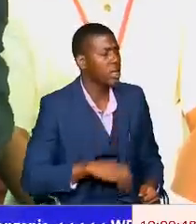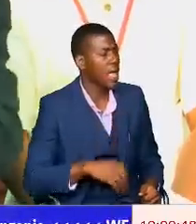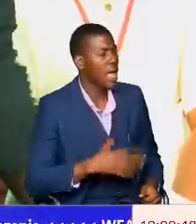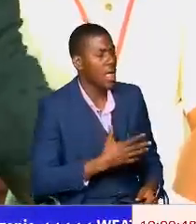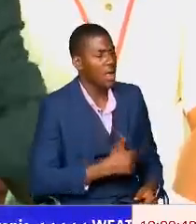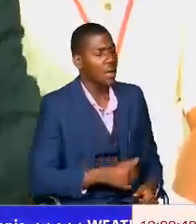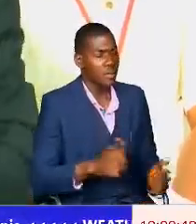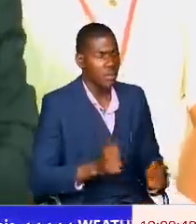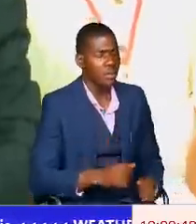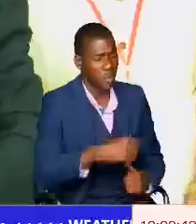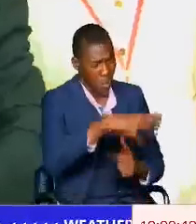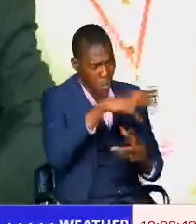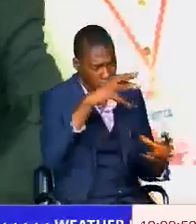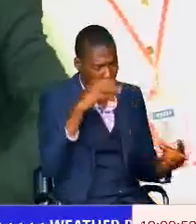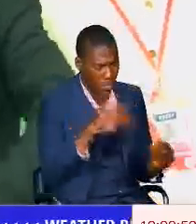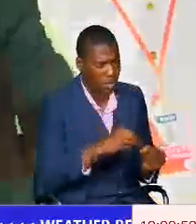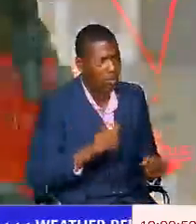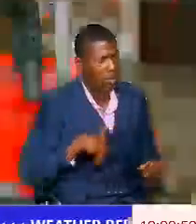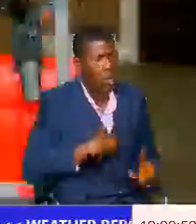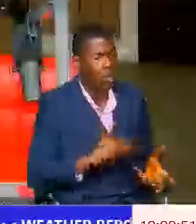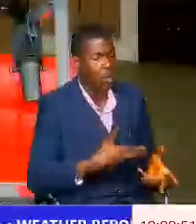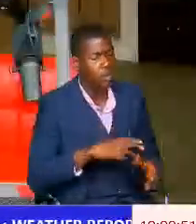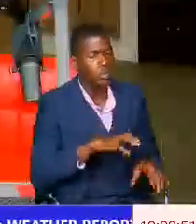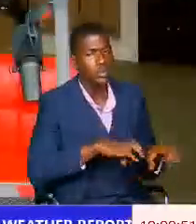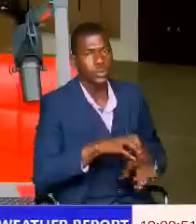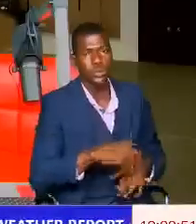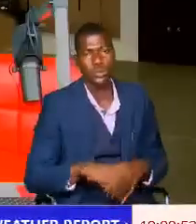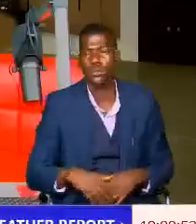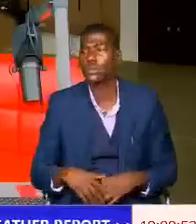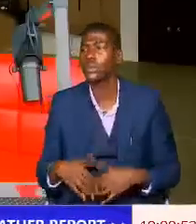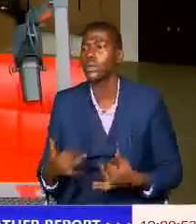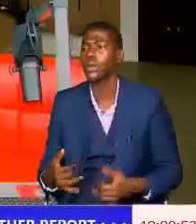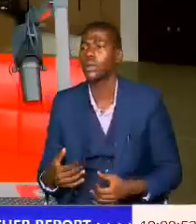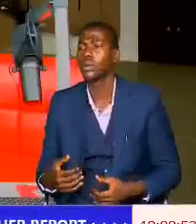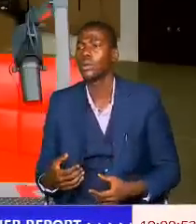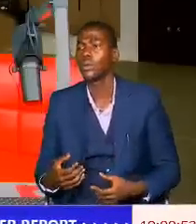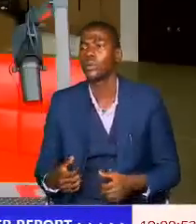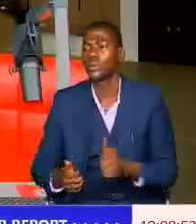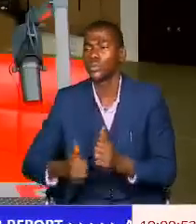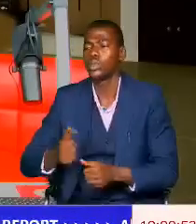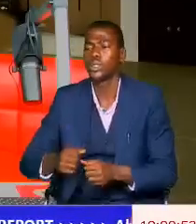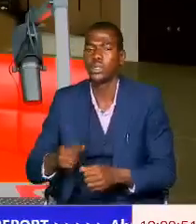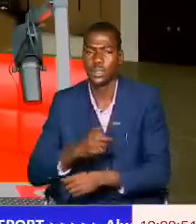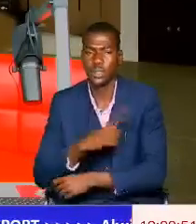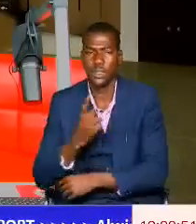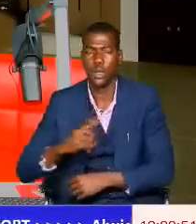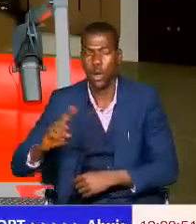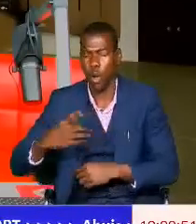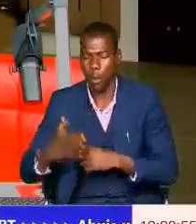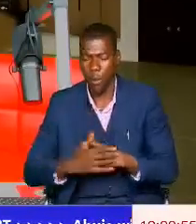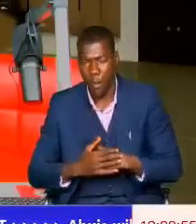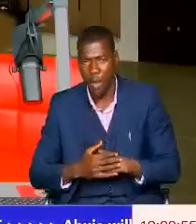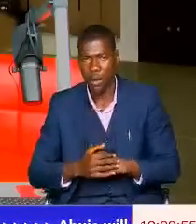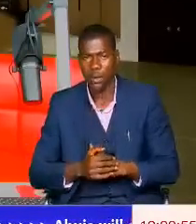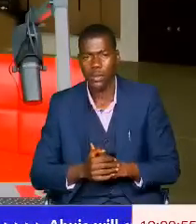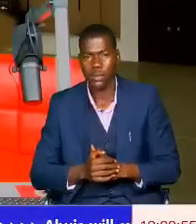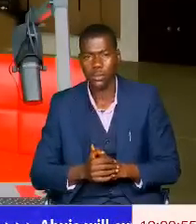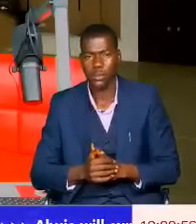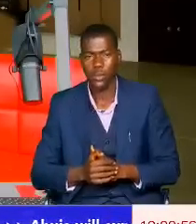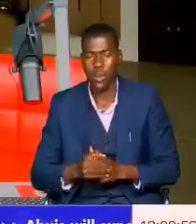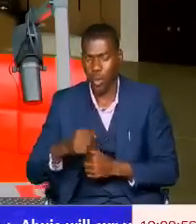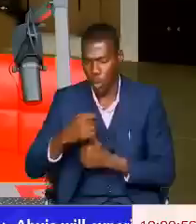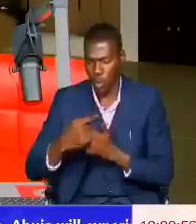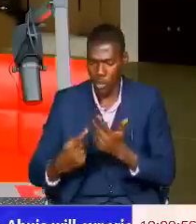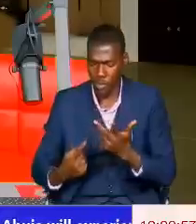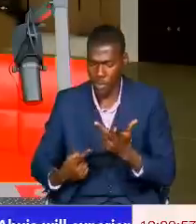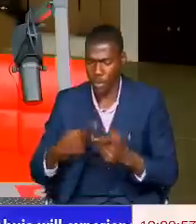banks. You do. Which day you when I go get chance come back? Okay. Sir. Because these things where